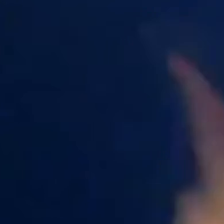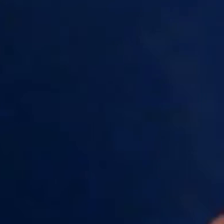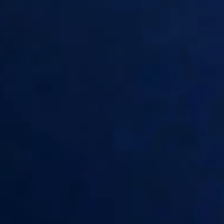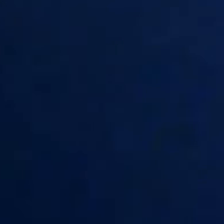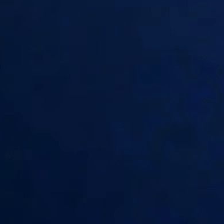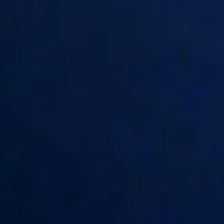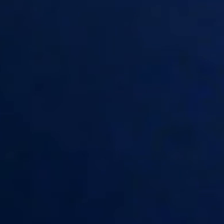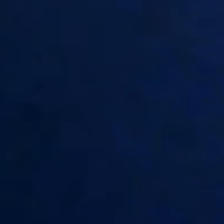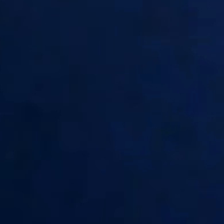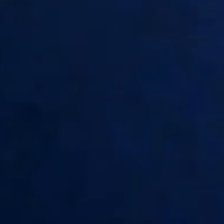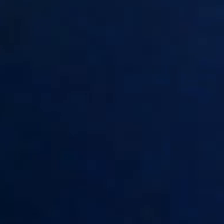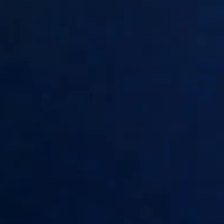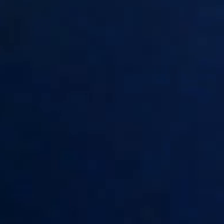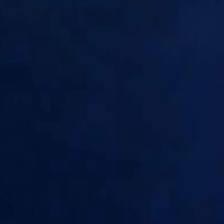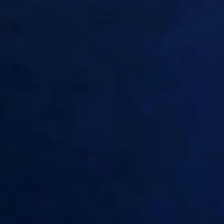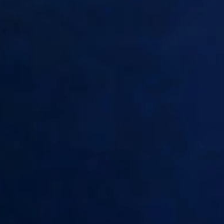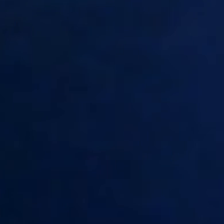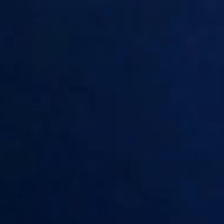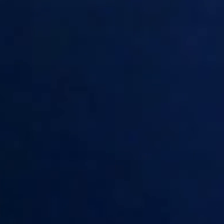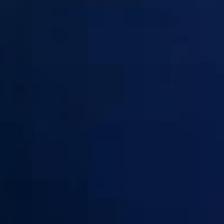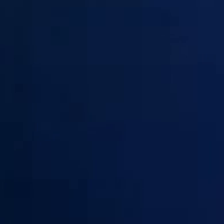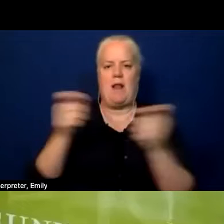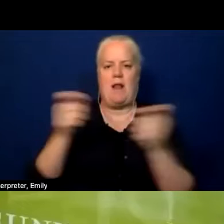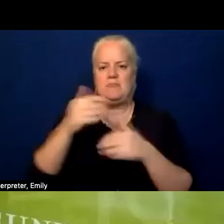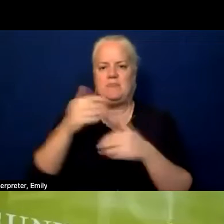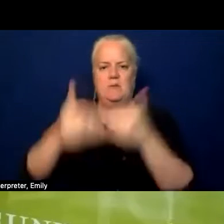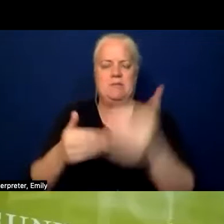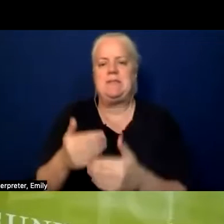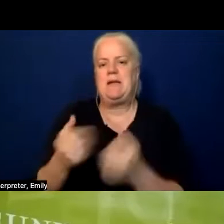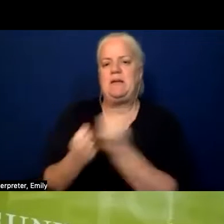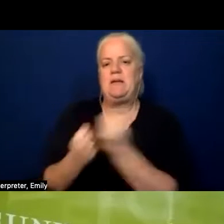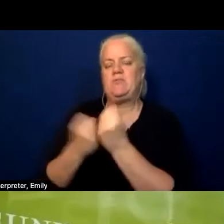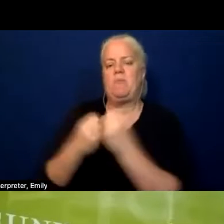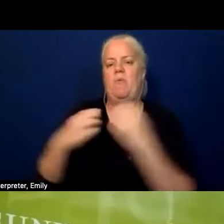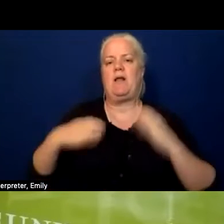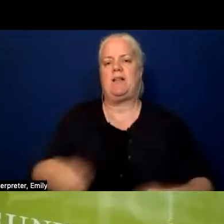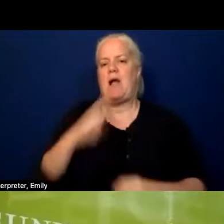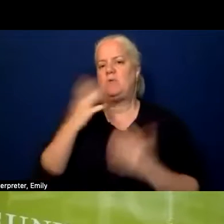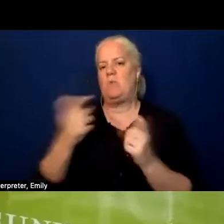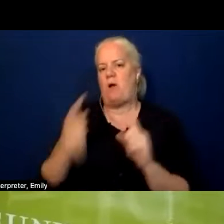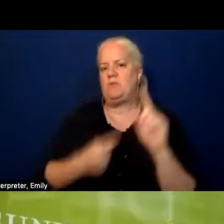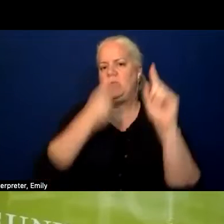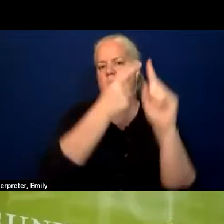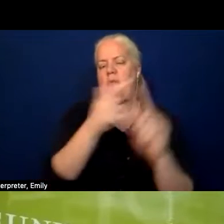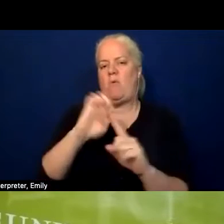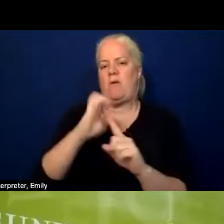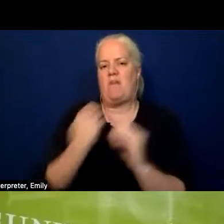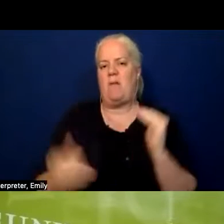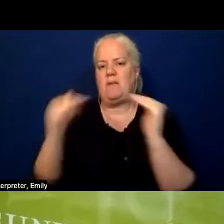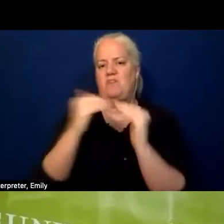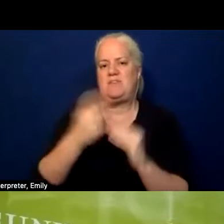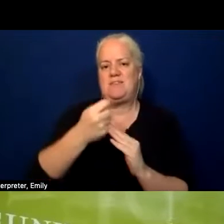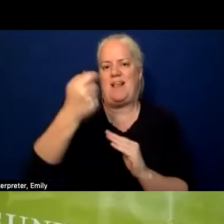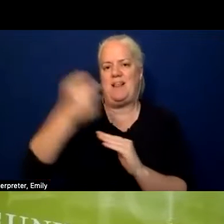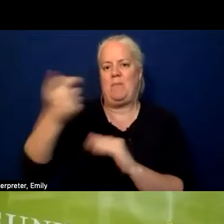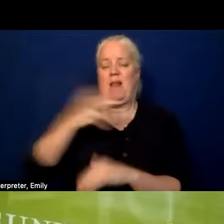and administrative proceedings on behalf of clients who aim to promote environmental injustice, eliminate pollution throughout the state of New